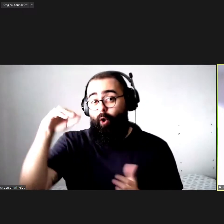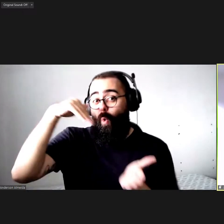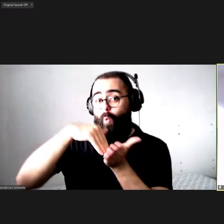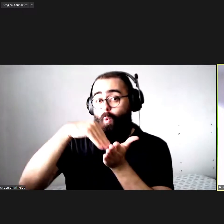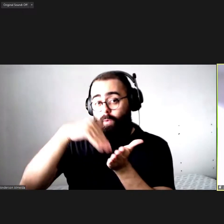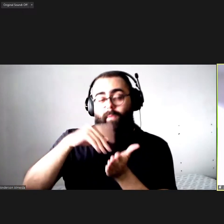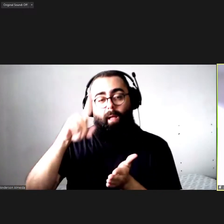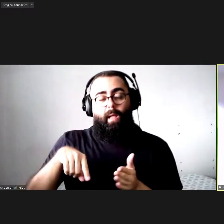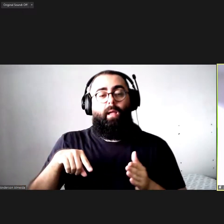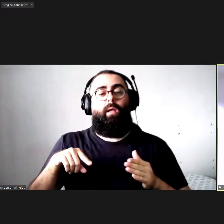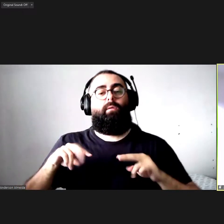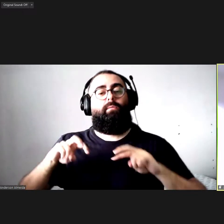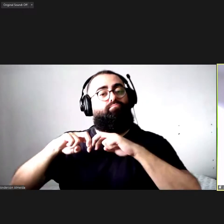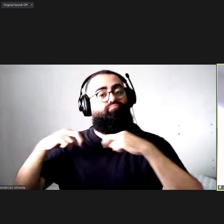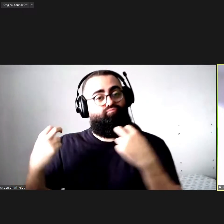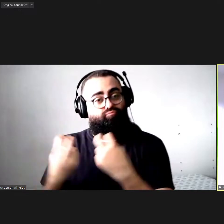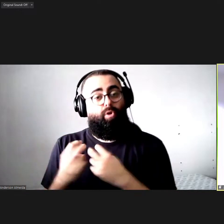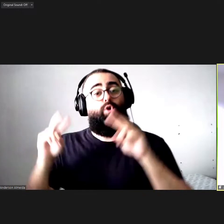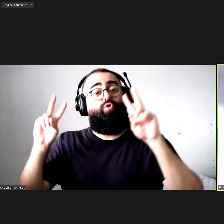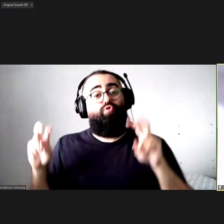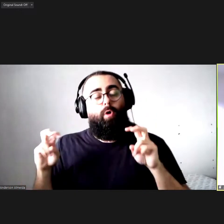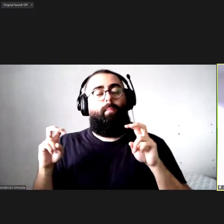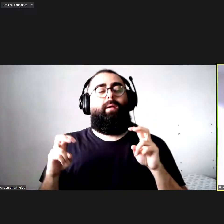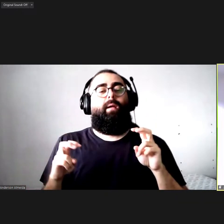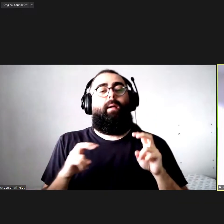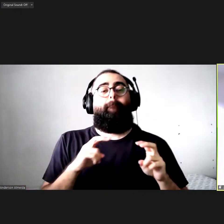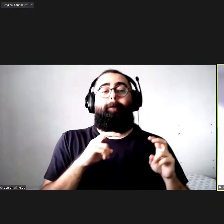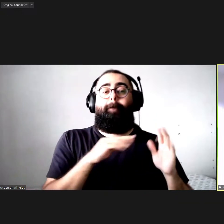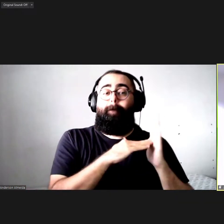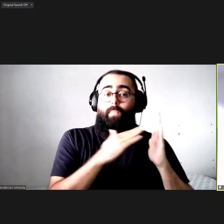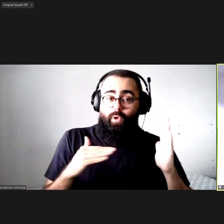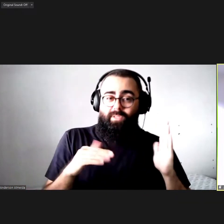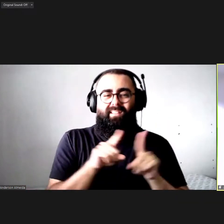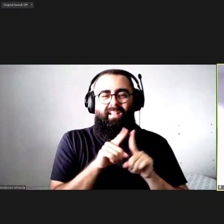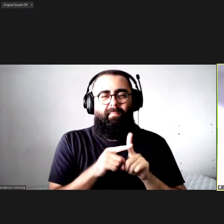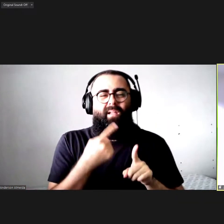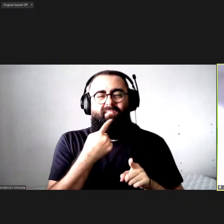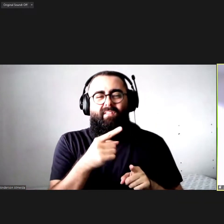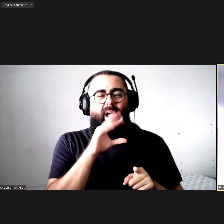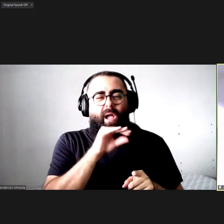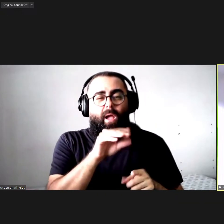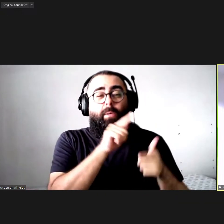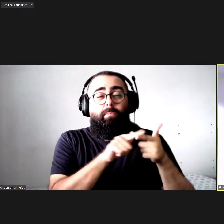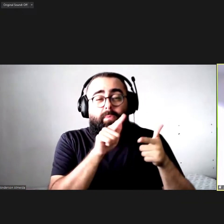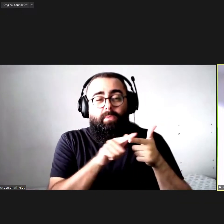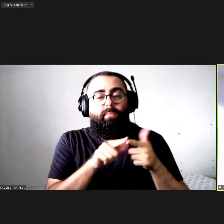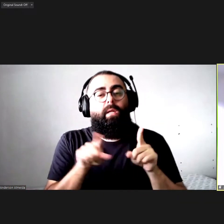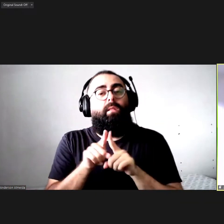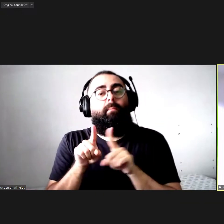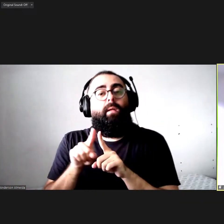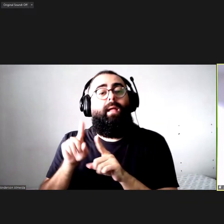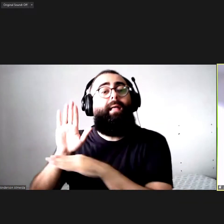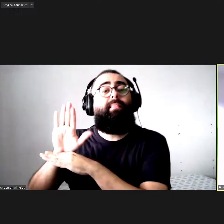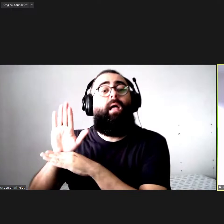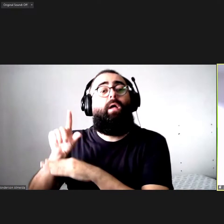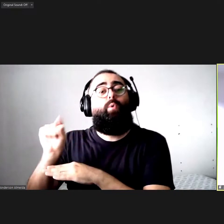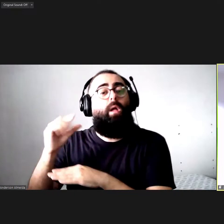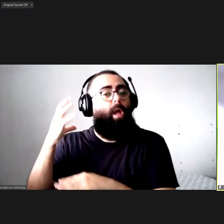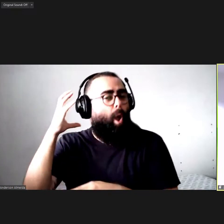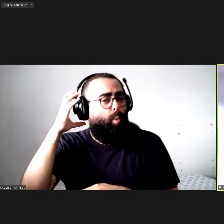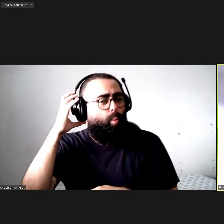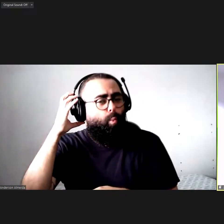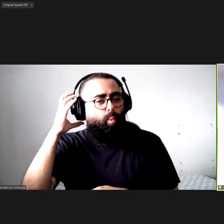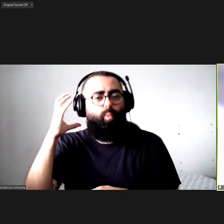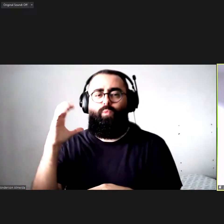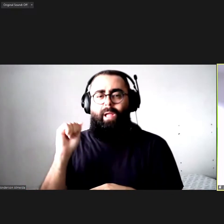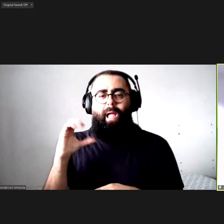Speech and Prosody and Speech Disorder and Forensics. In the afternoon, the session Acoustic Prosody. And in the